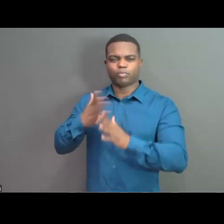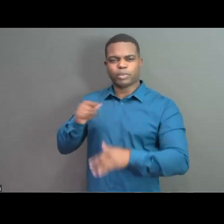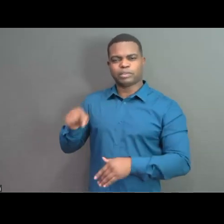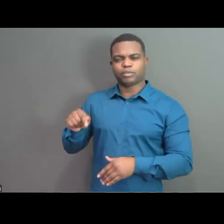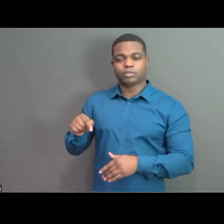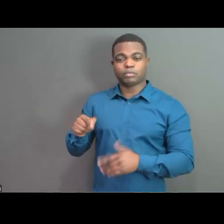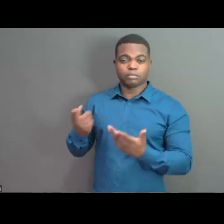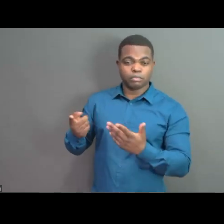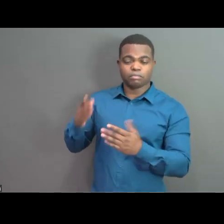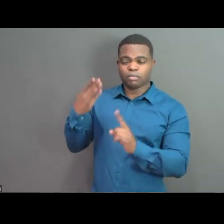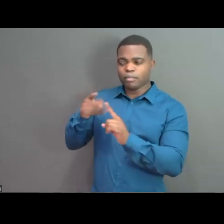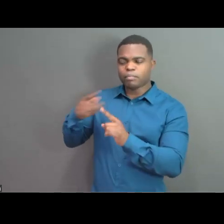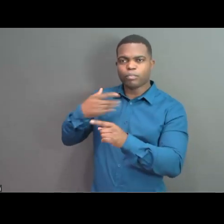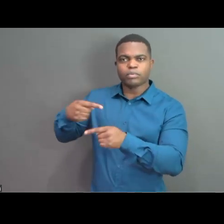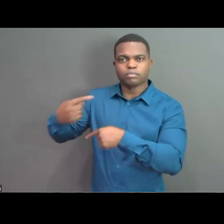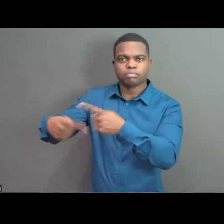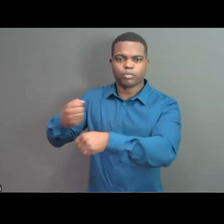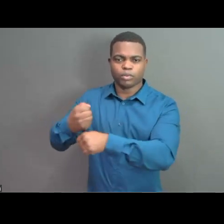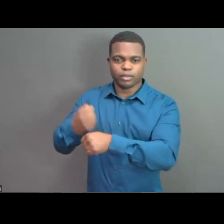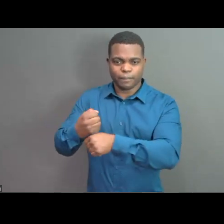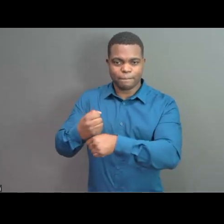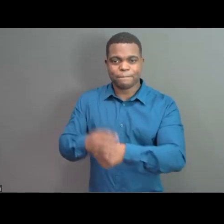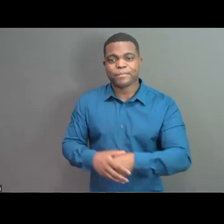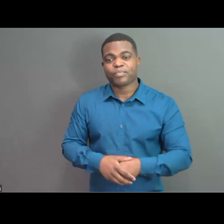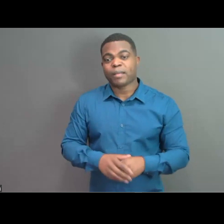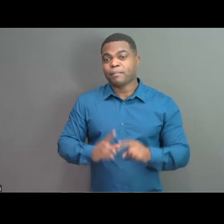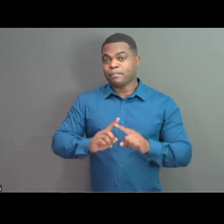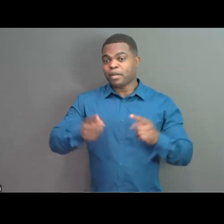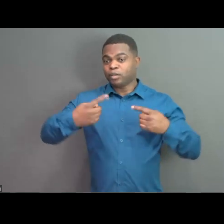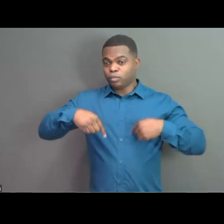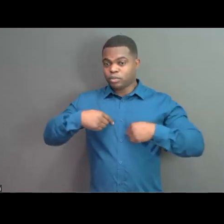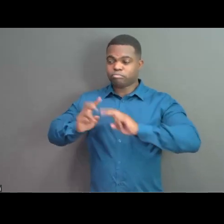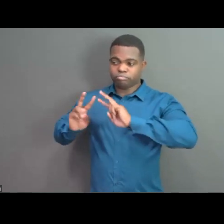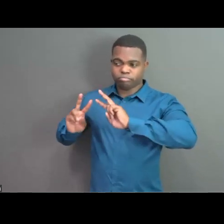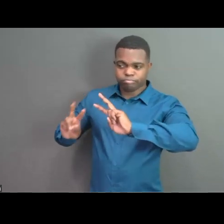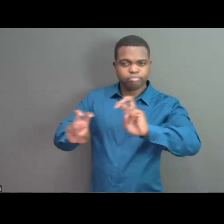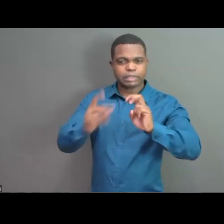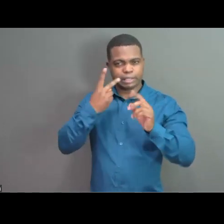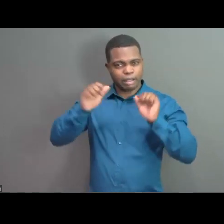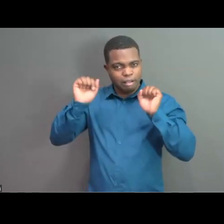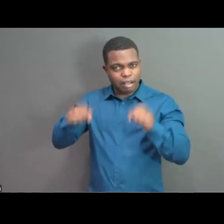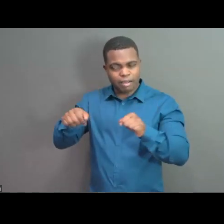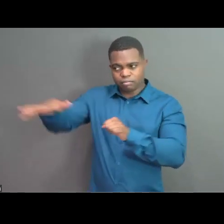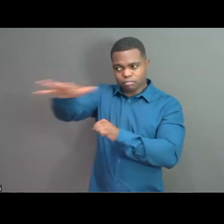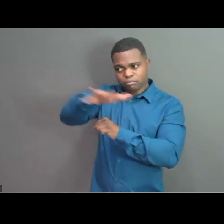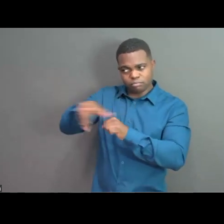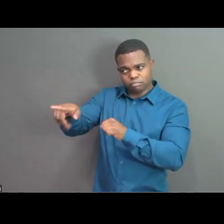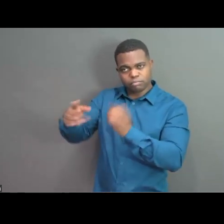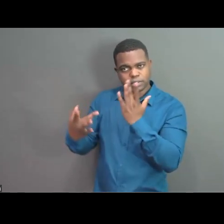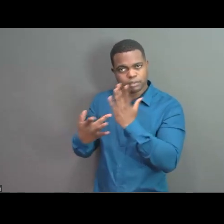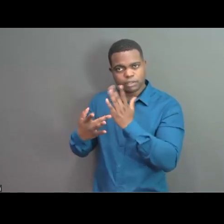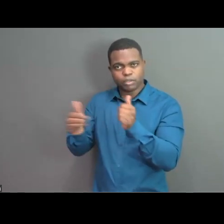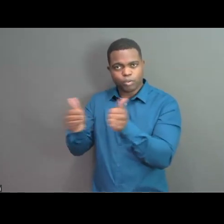install co-working spaces only for like 3 months. Then we invite people to use